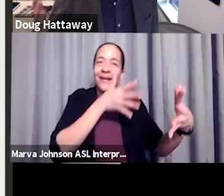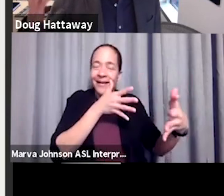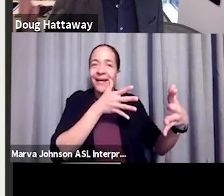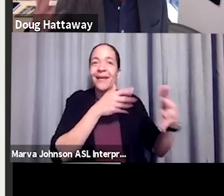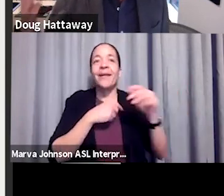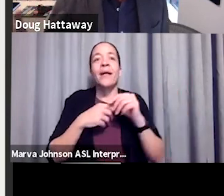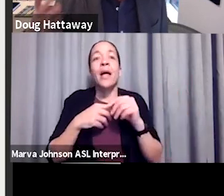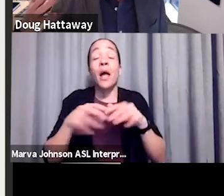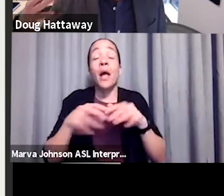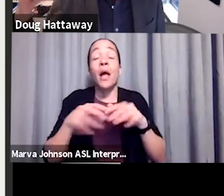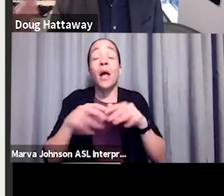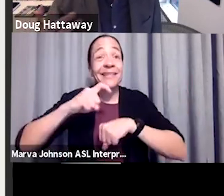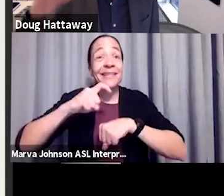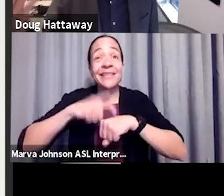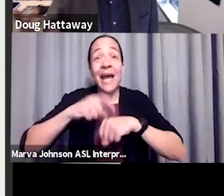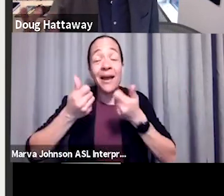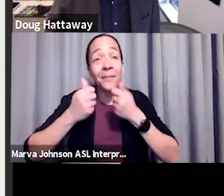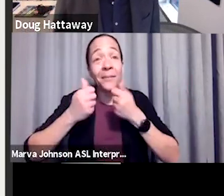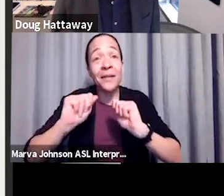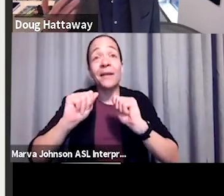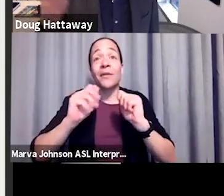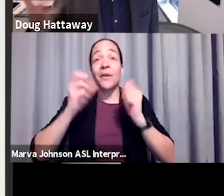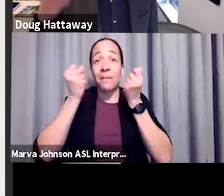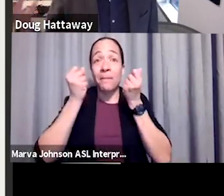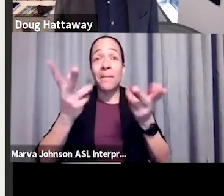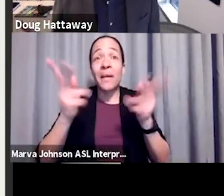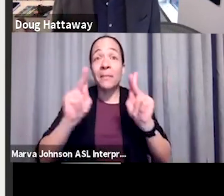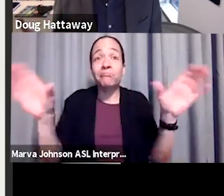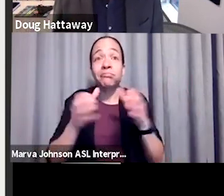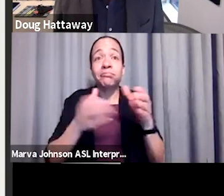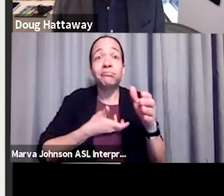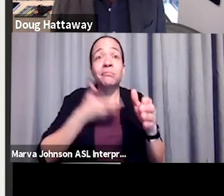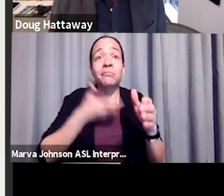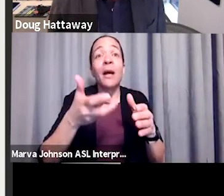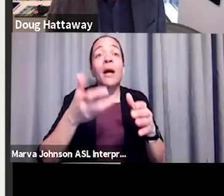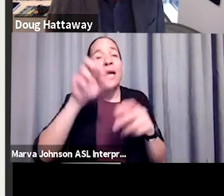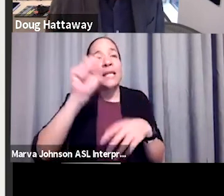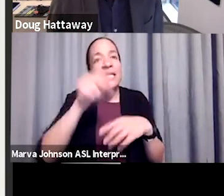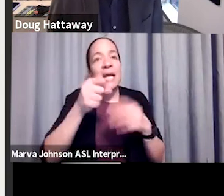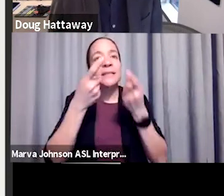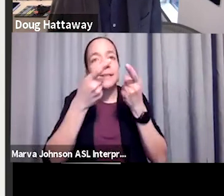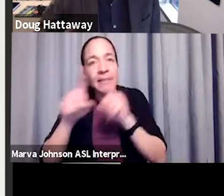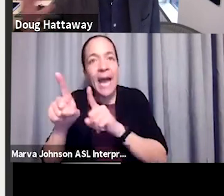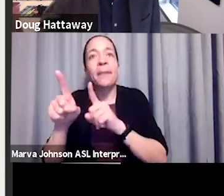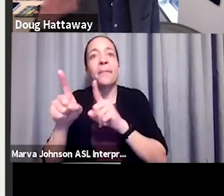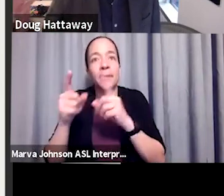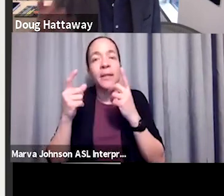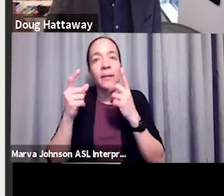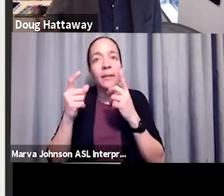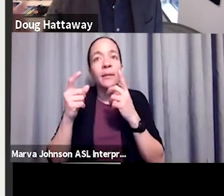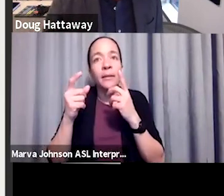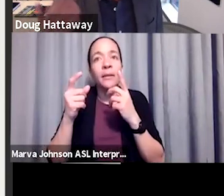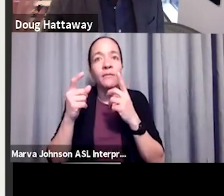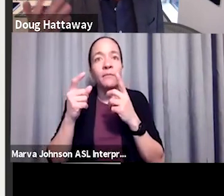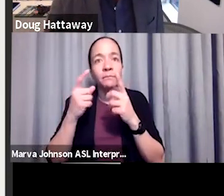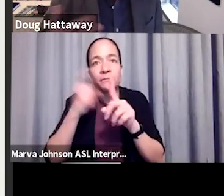that takes a lot of time and effort and a lot of voices. And that's definitely happening on a lot of important fronts, which is great. We're definitely,